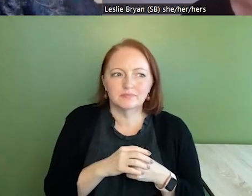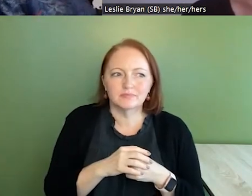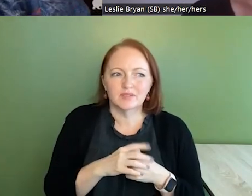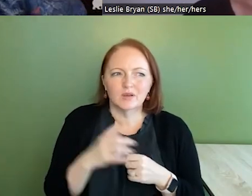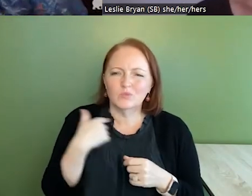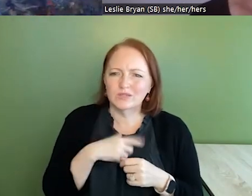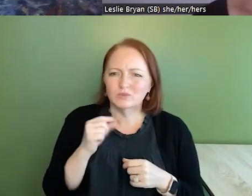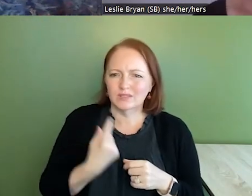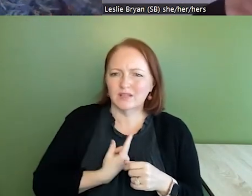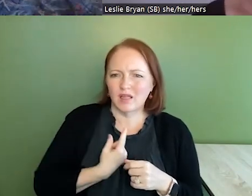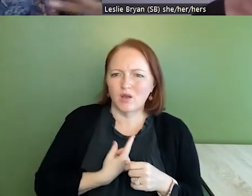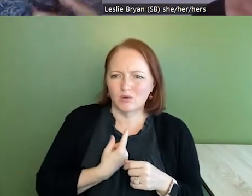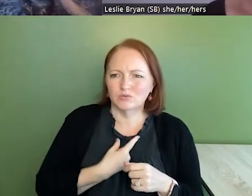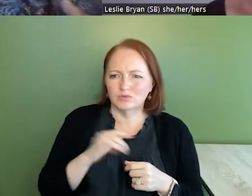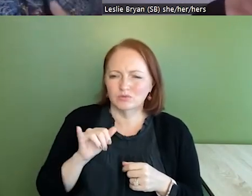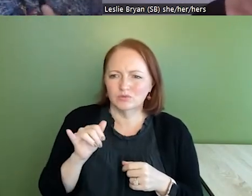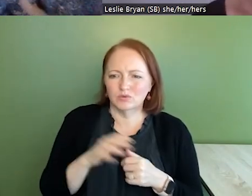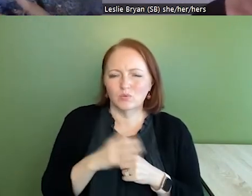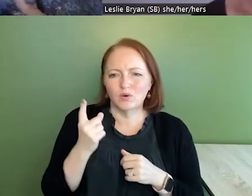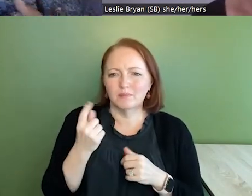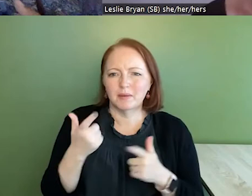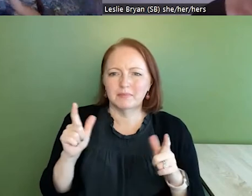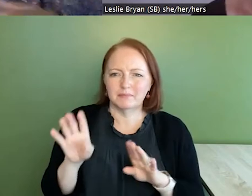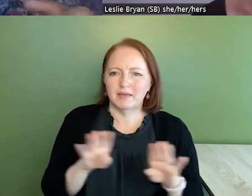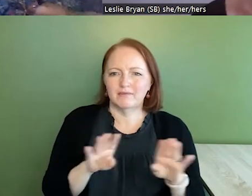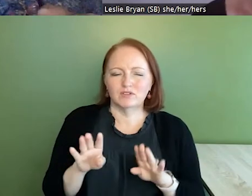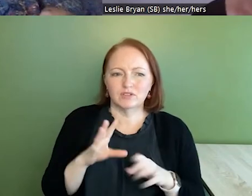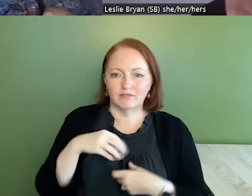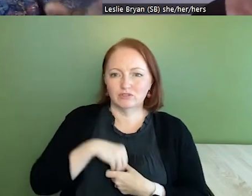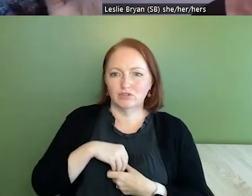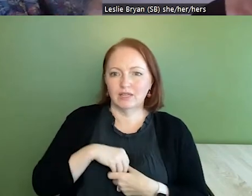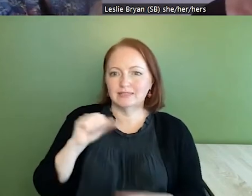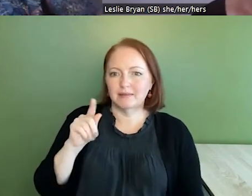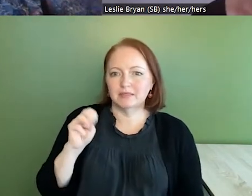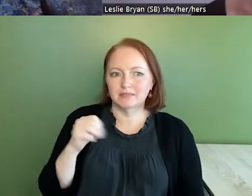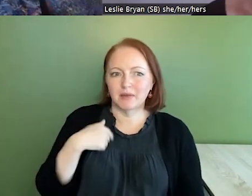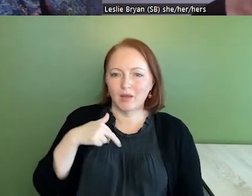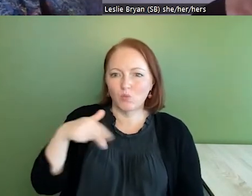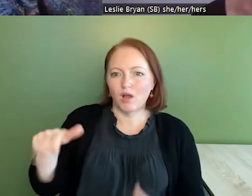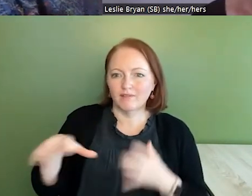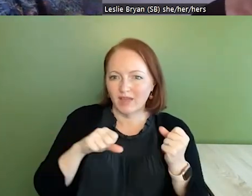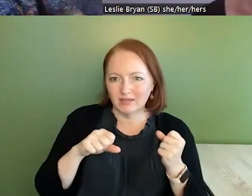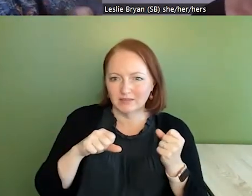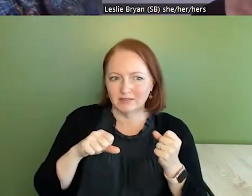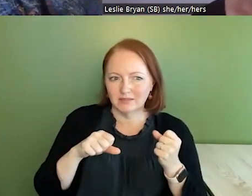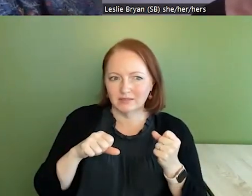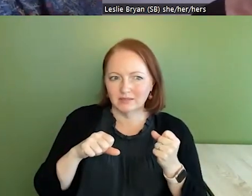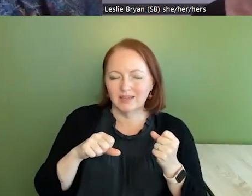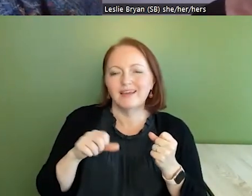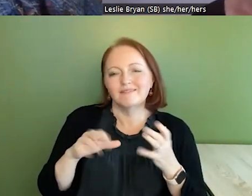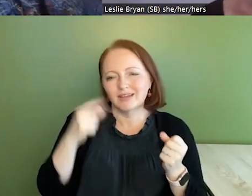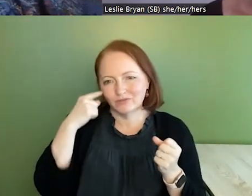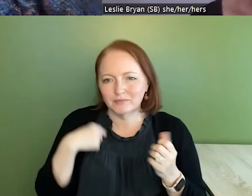this alone too. So one of my big behaviors of internalized ableism is I walk fast. I mean, fast for